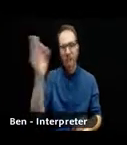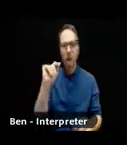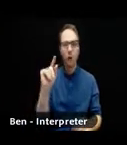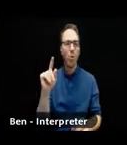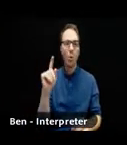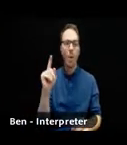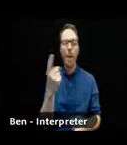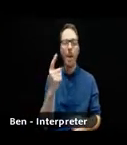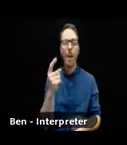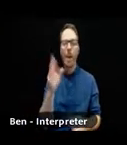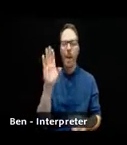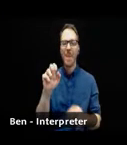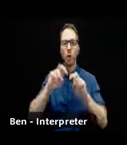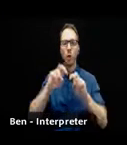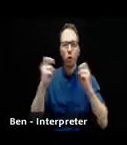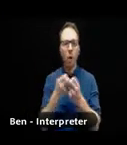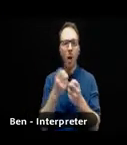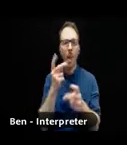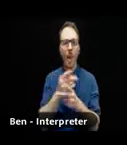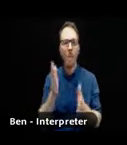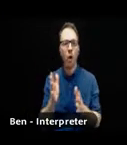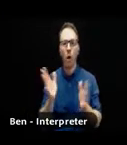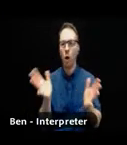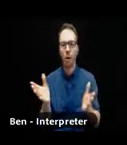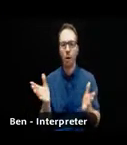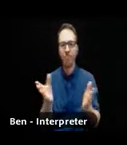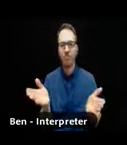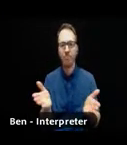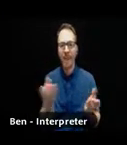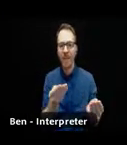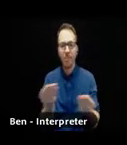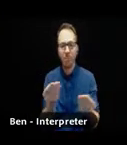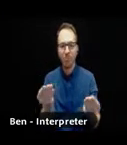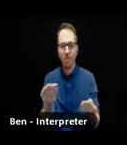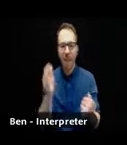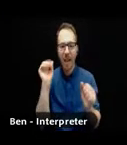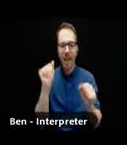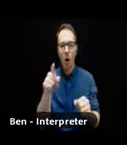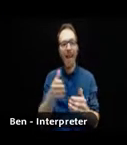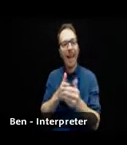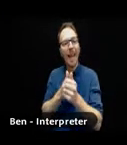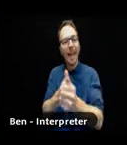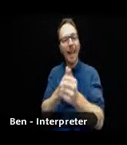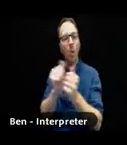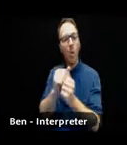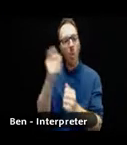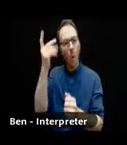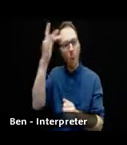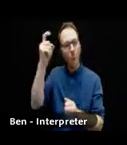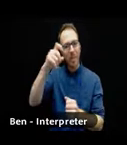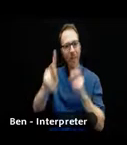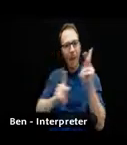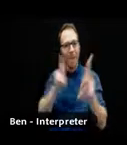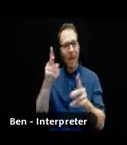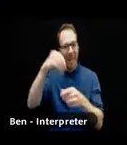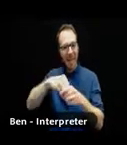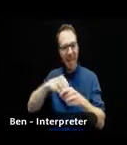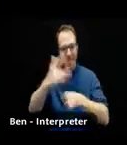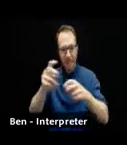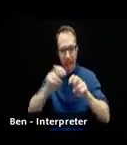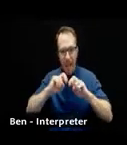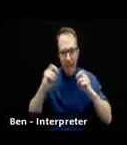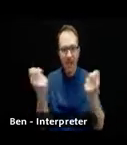be a circle keeper? Can you be leading with the wisdom of the people in the space instead of